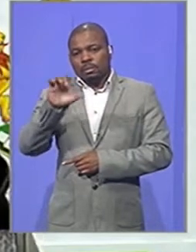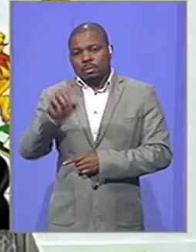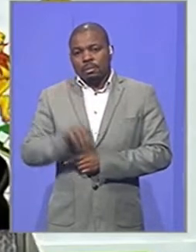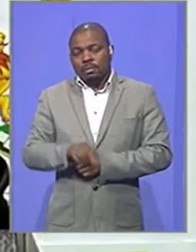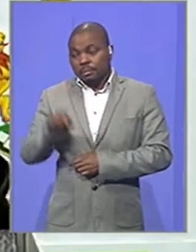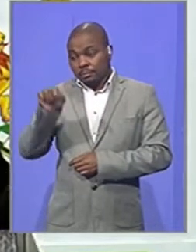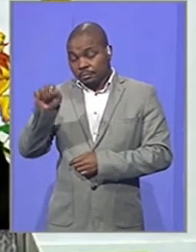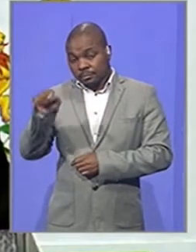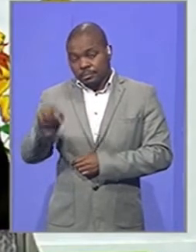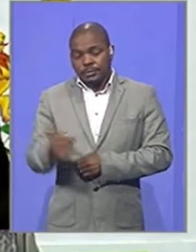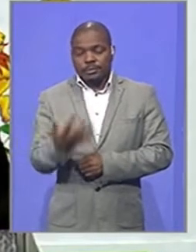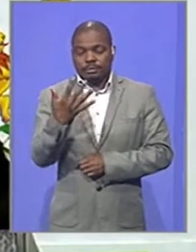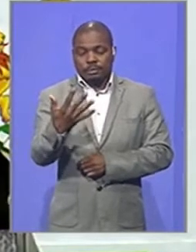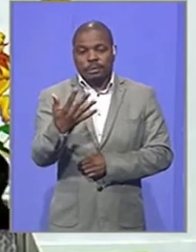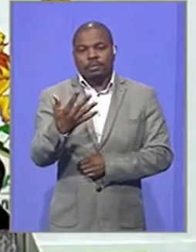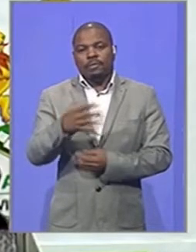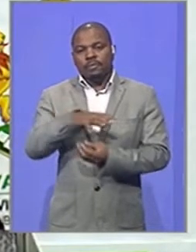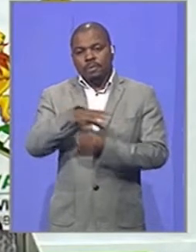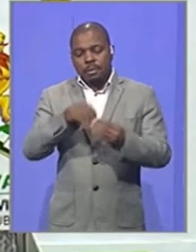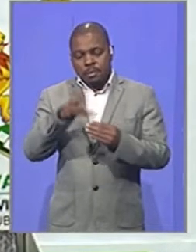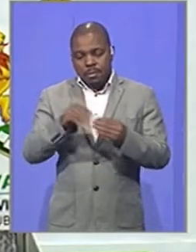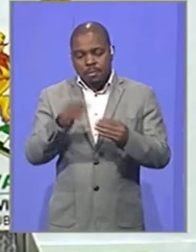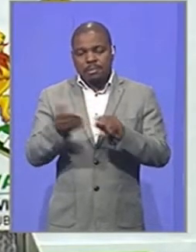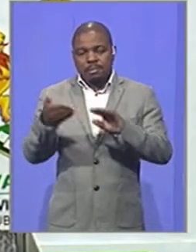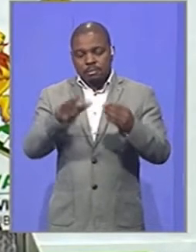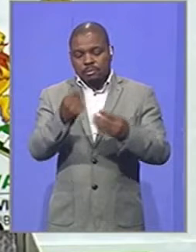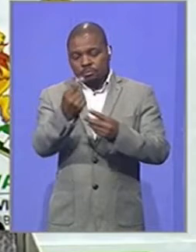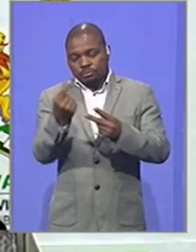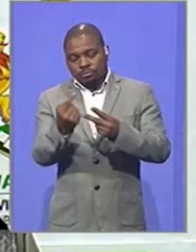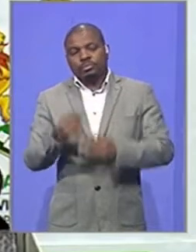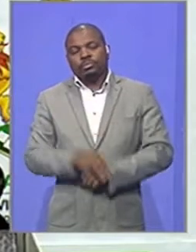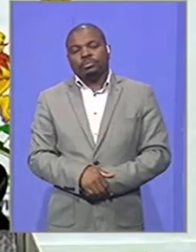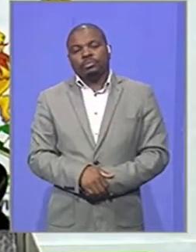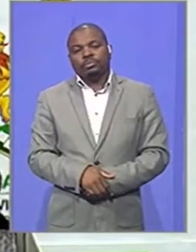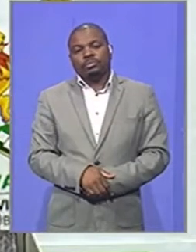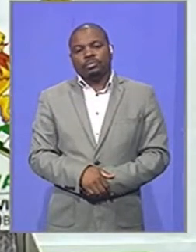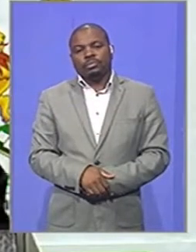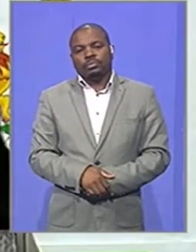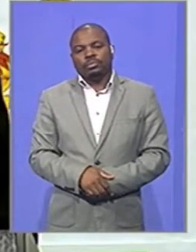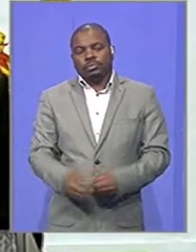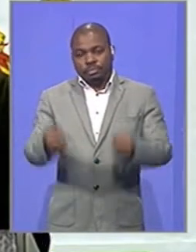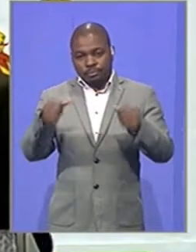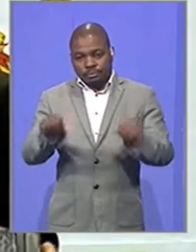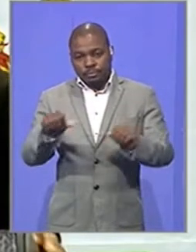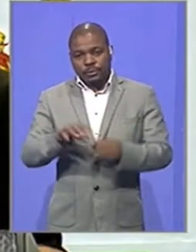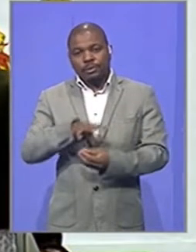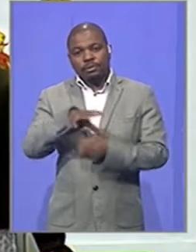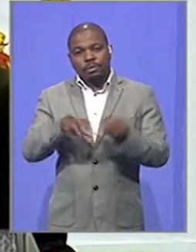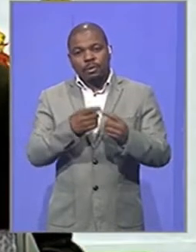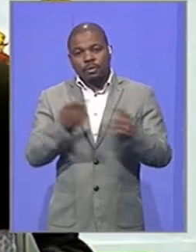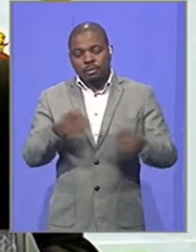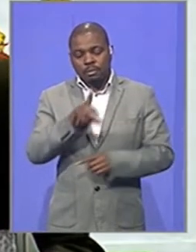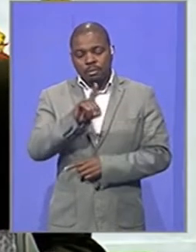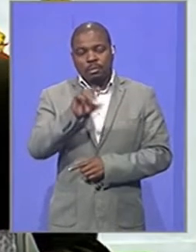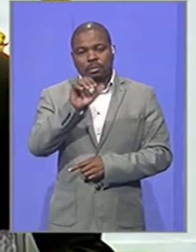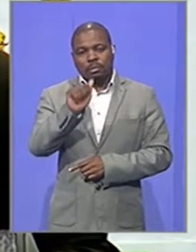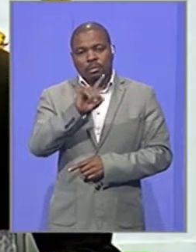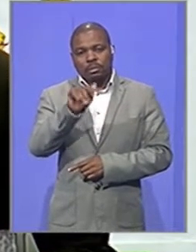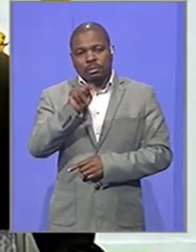lost 5 family members each. We speak of a family from Dazenhoek,